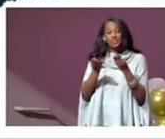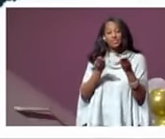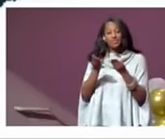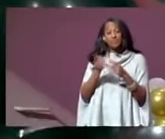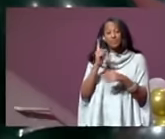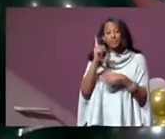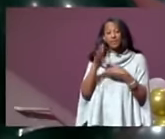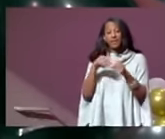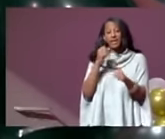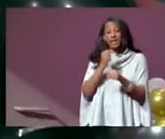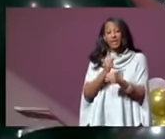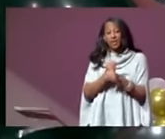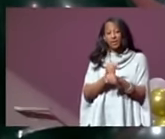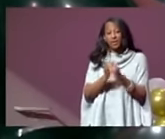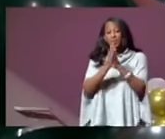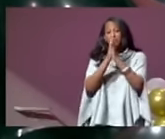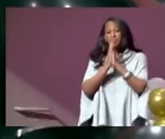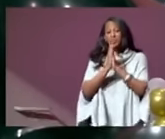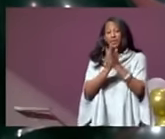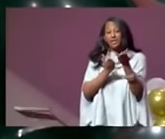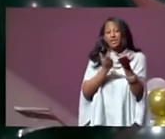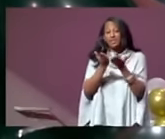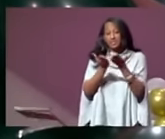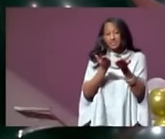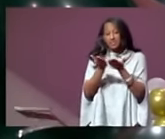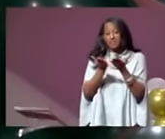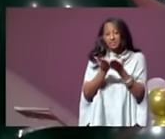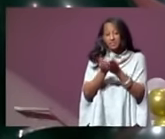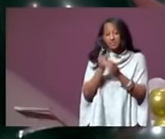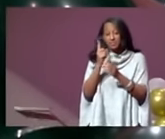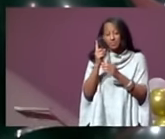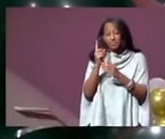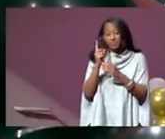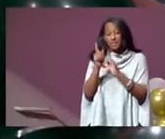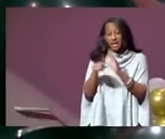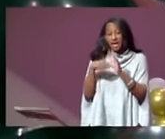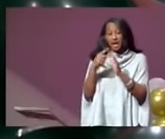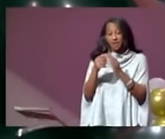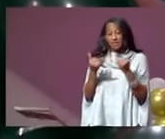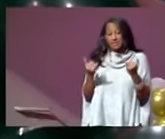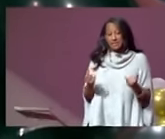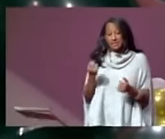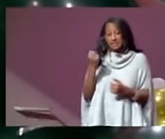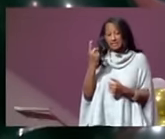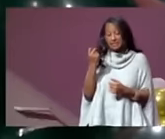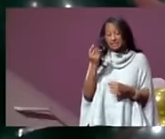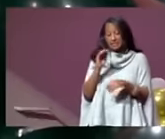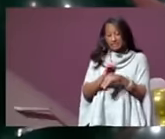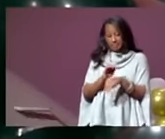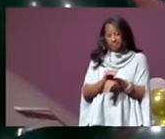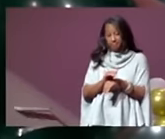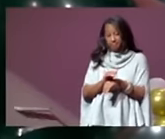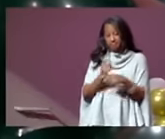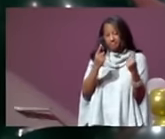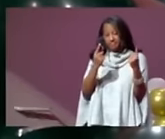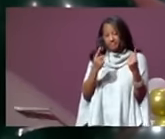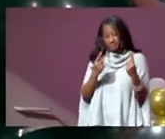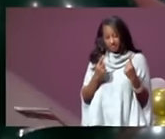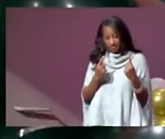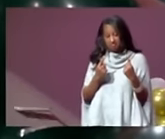1st, 1863, they would be liberated from the bonds of their oppression. We know we are still doing the work of